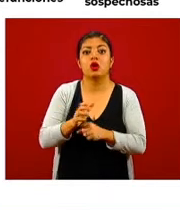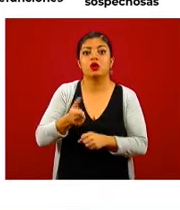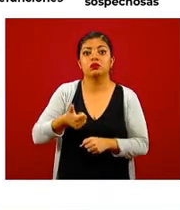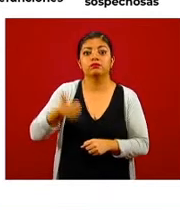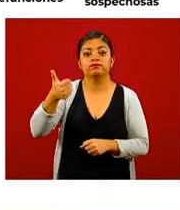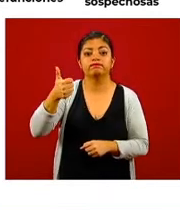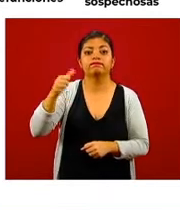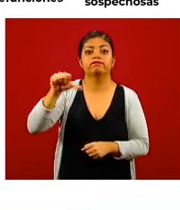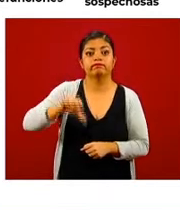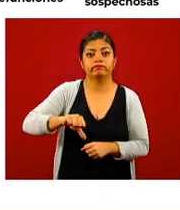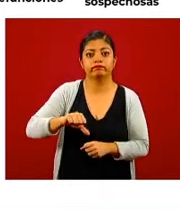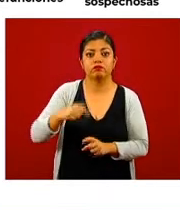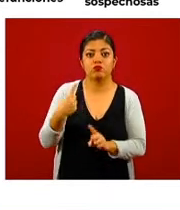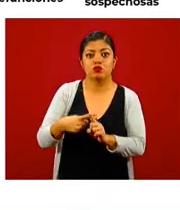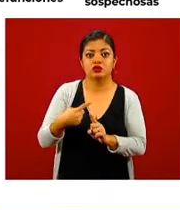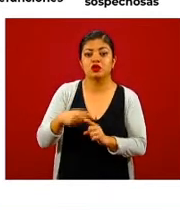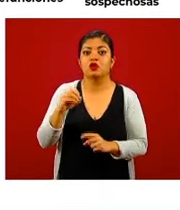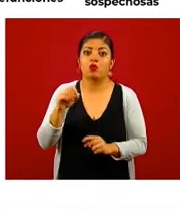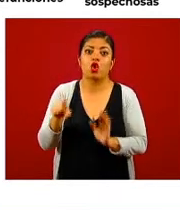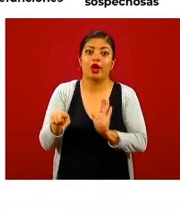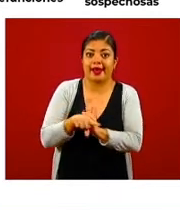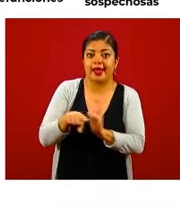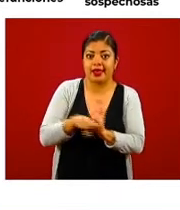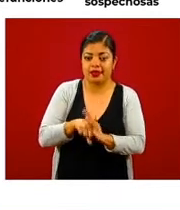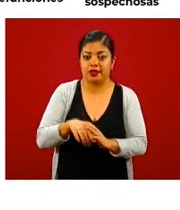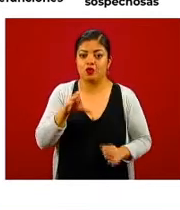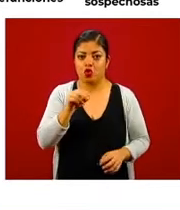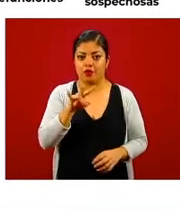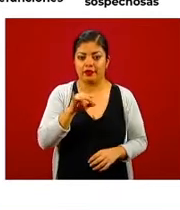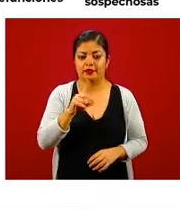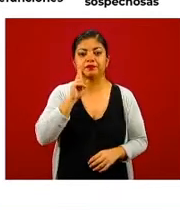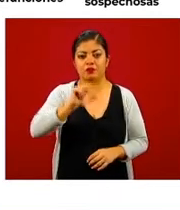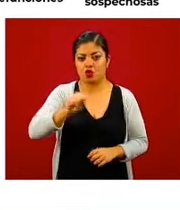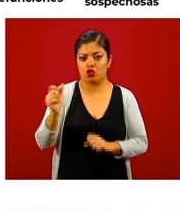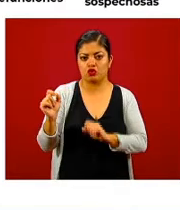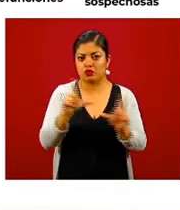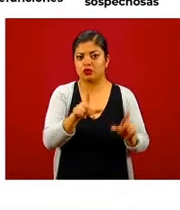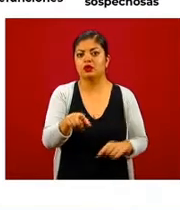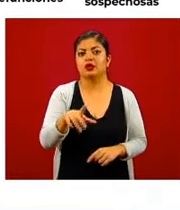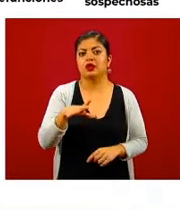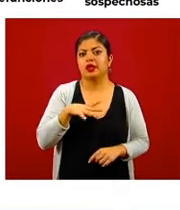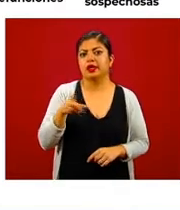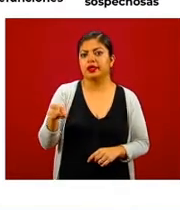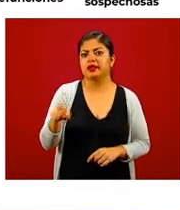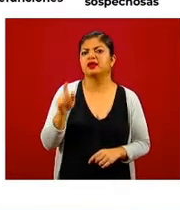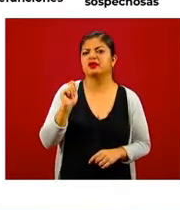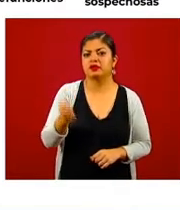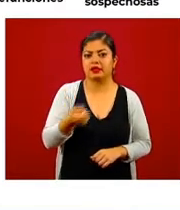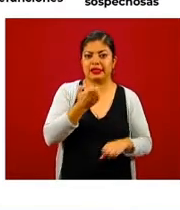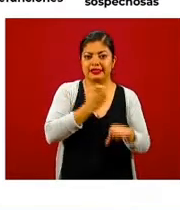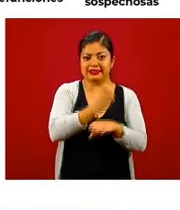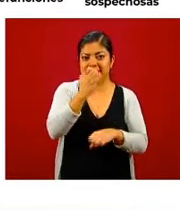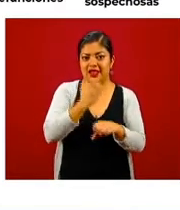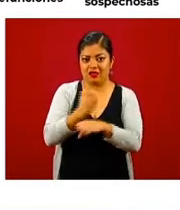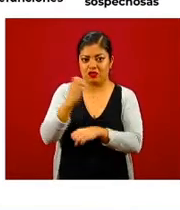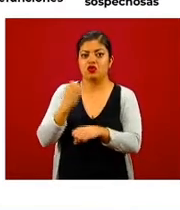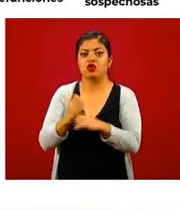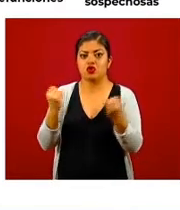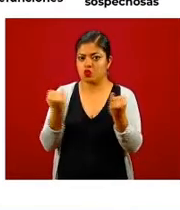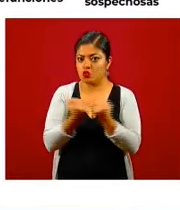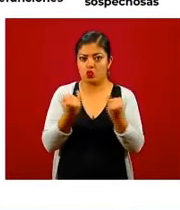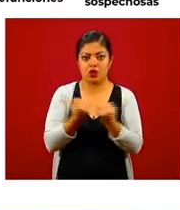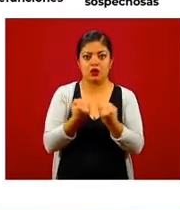These are cases where we're waiting for them to be confirmed to know whether these people did die from COVID or not. This is the same